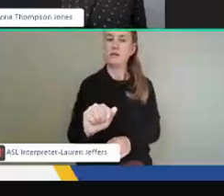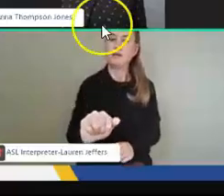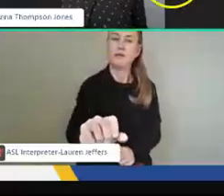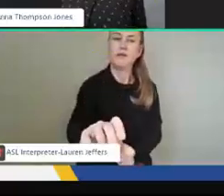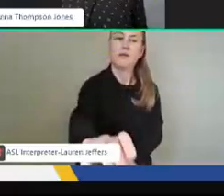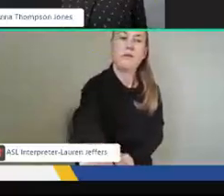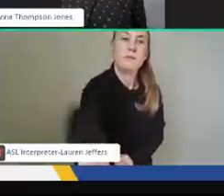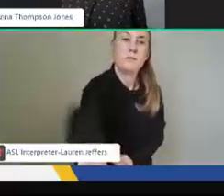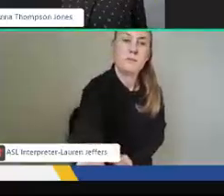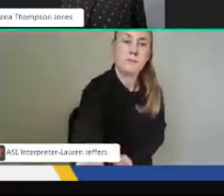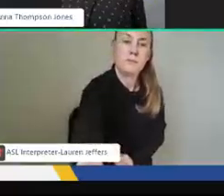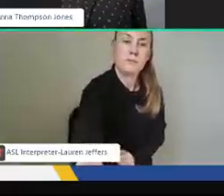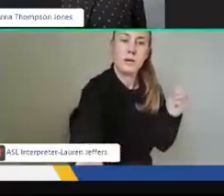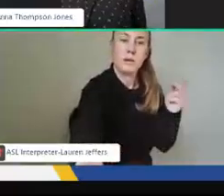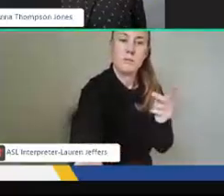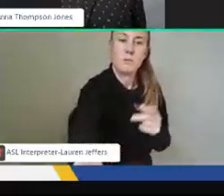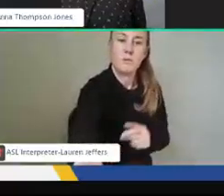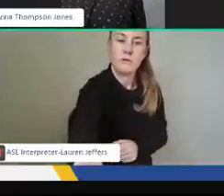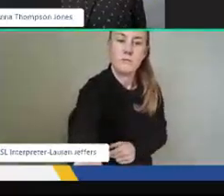This is Anna. I approve.